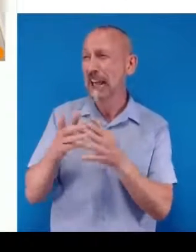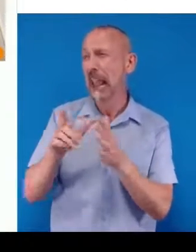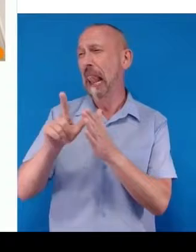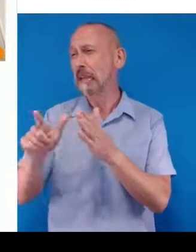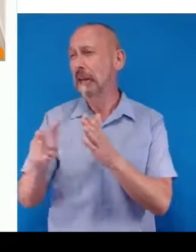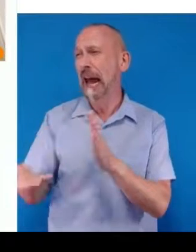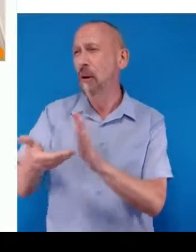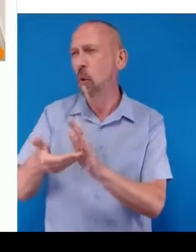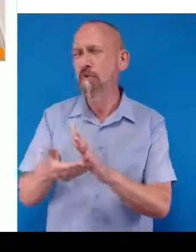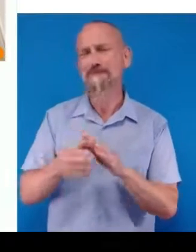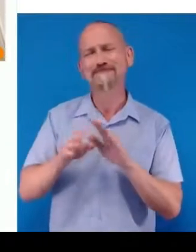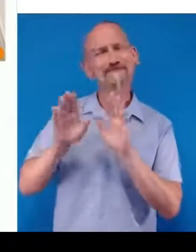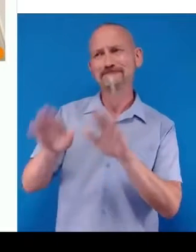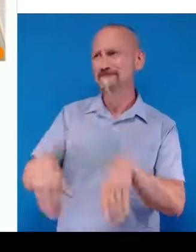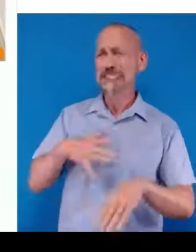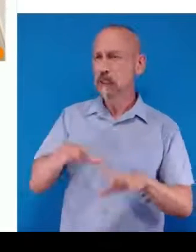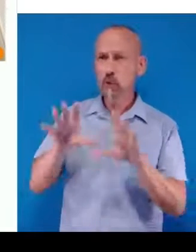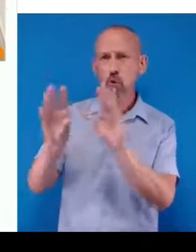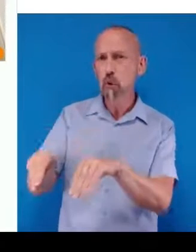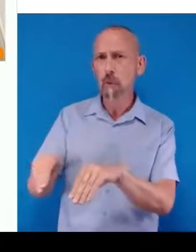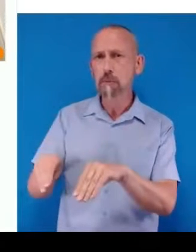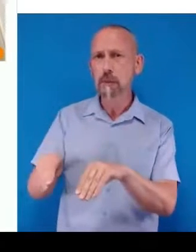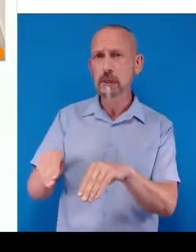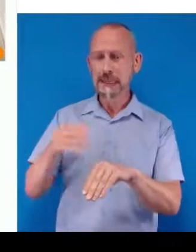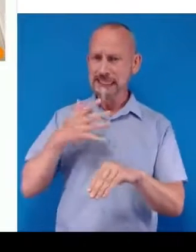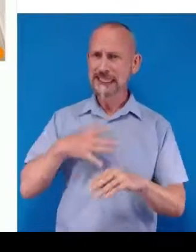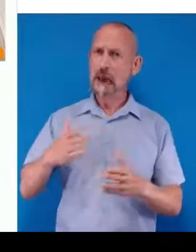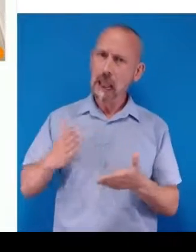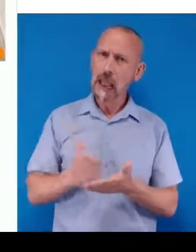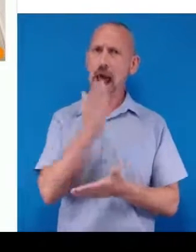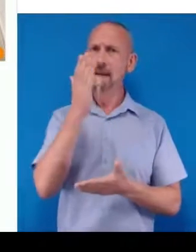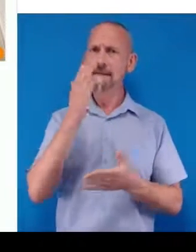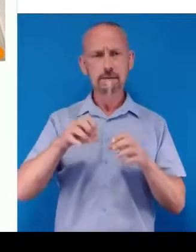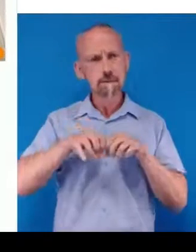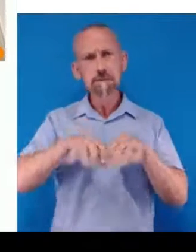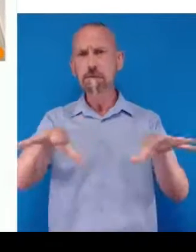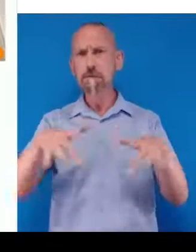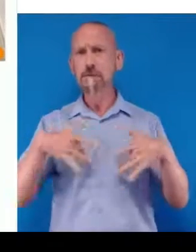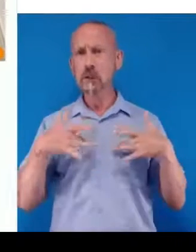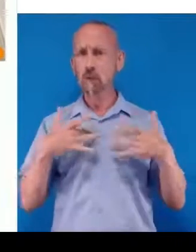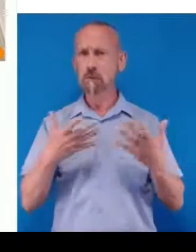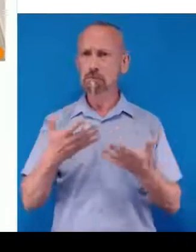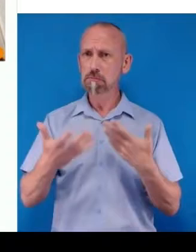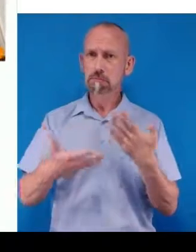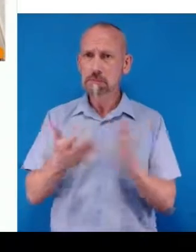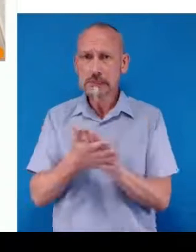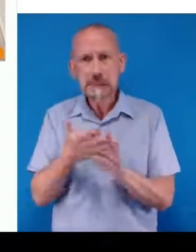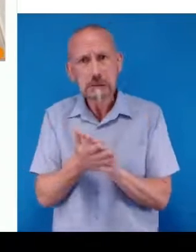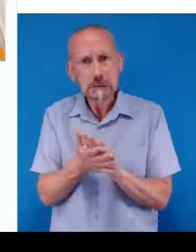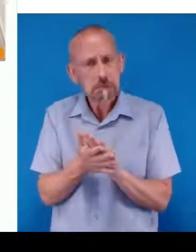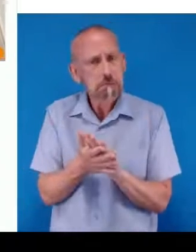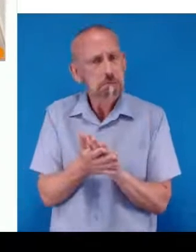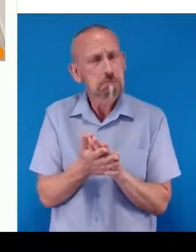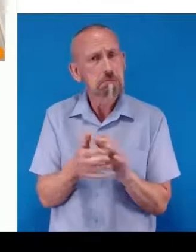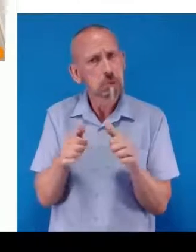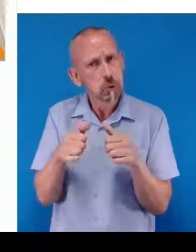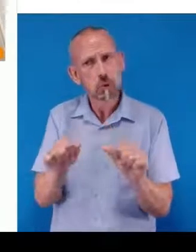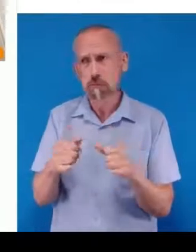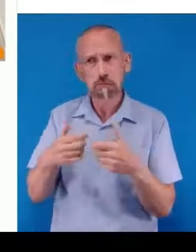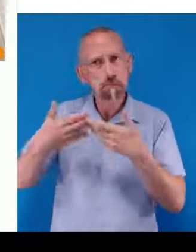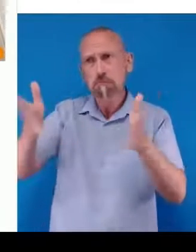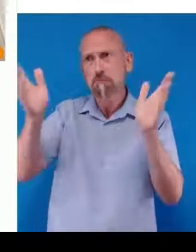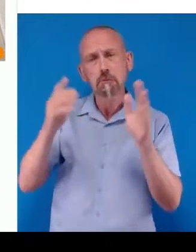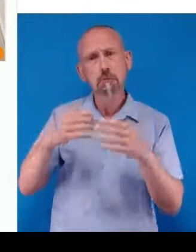know, live should be available to everybody live. And I agree with what you're saying, because I've